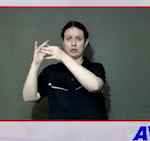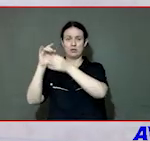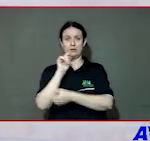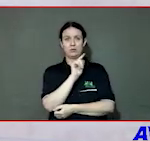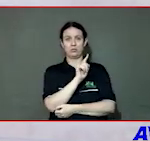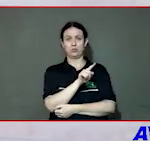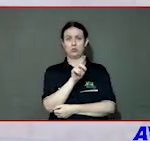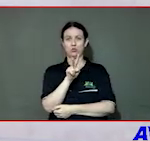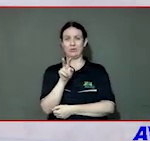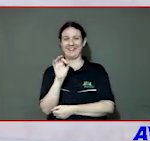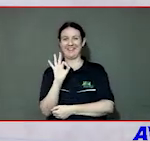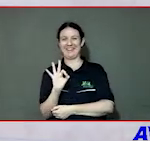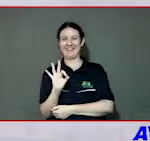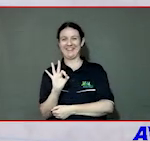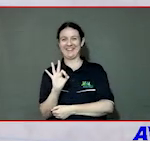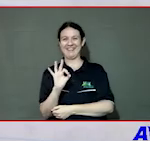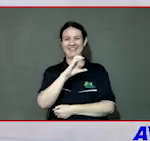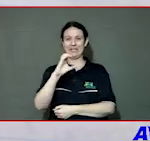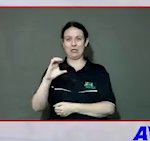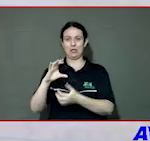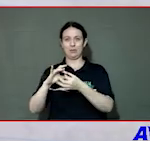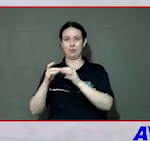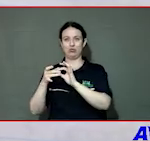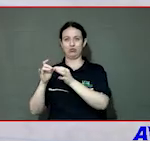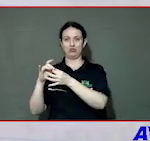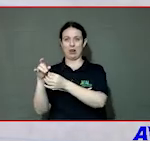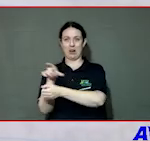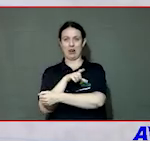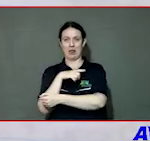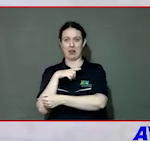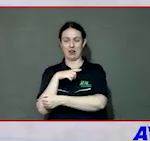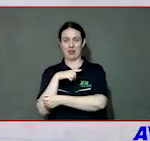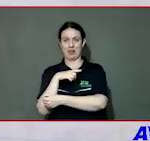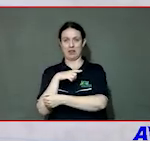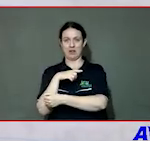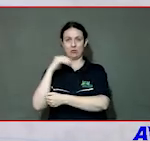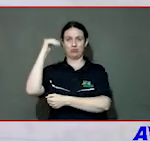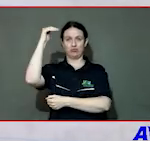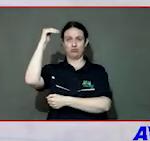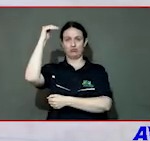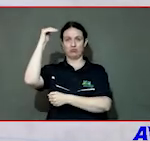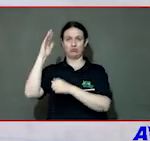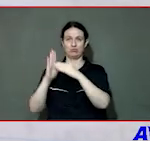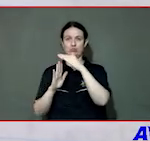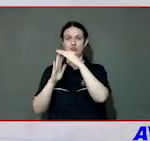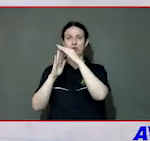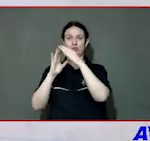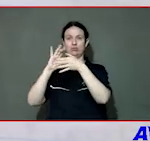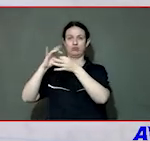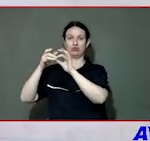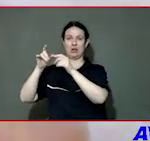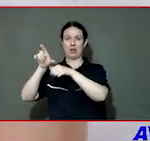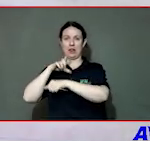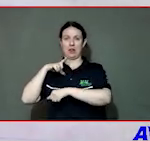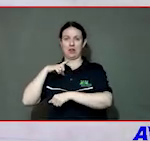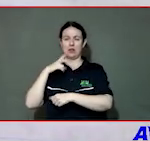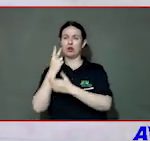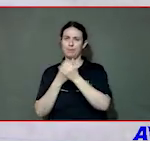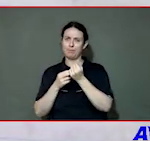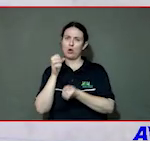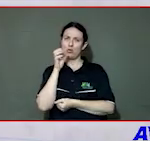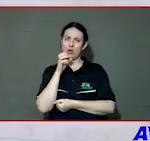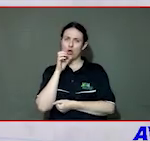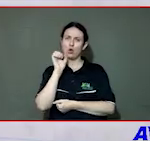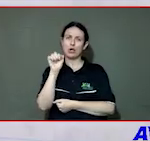2, 3. So it's about chain length. So it's not about they both alcohols. Yes, they